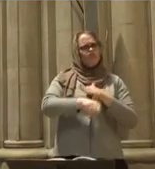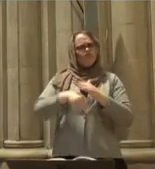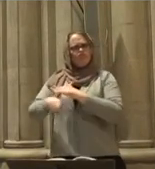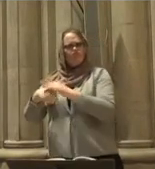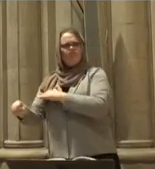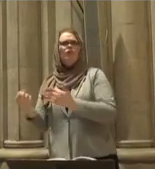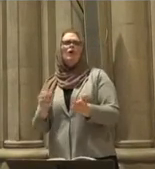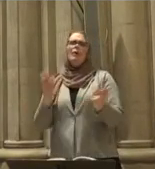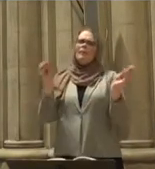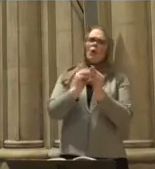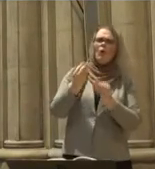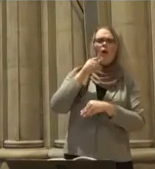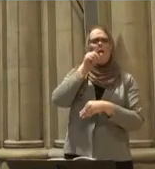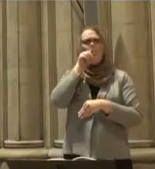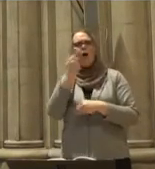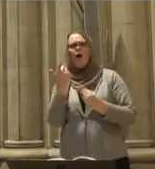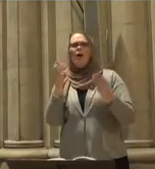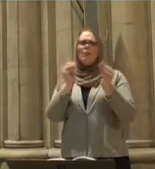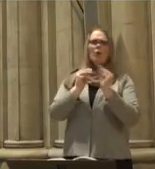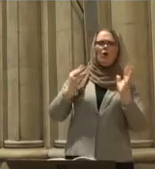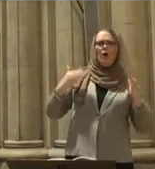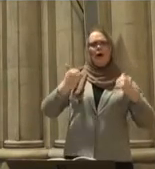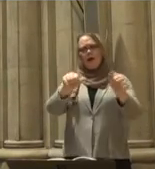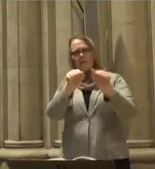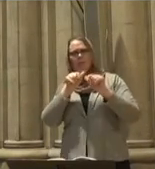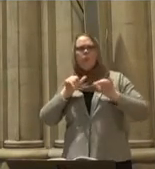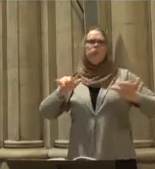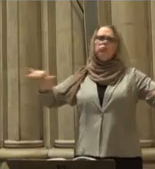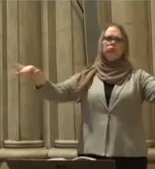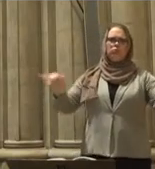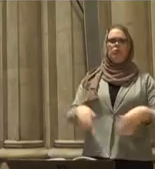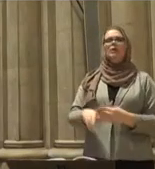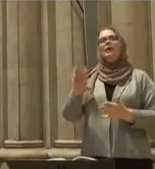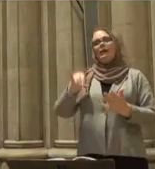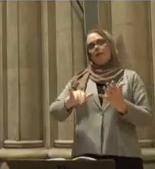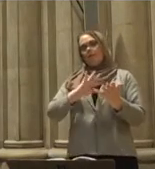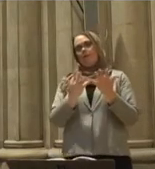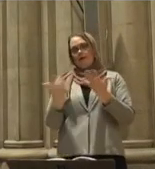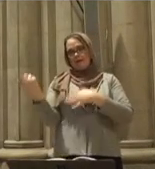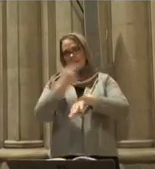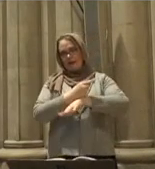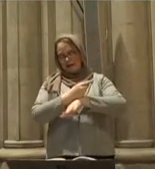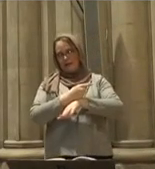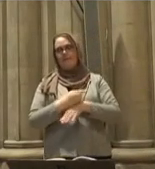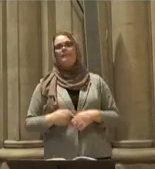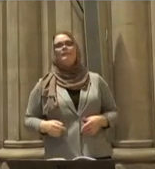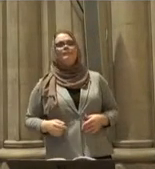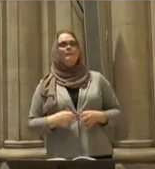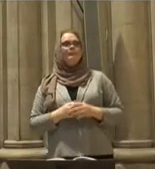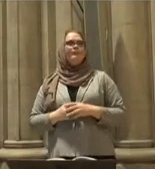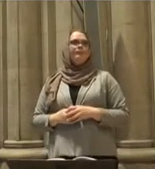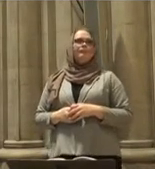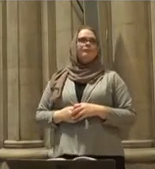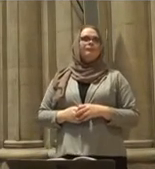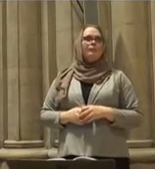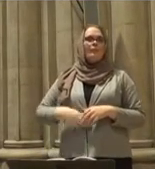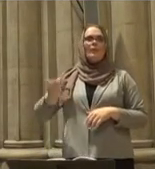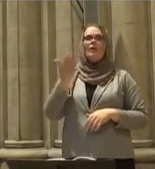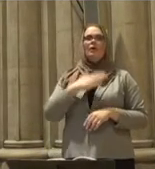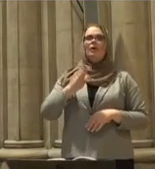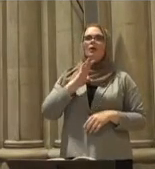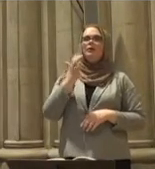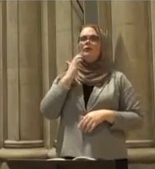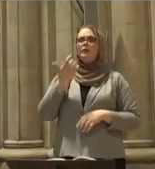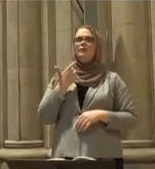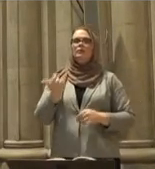earth. And there was evening, and there was morning, the fifth day. And God said, let the earth